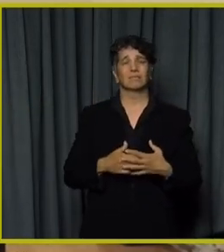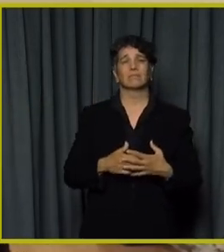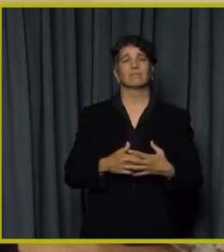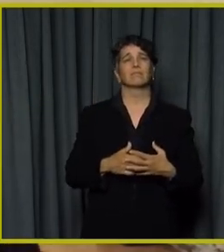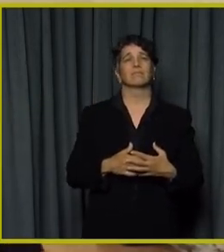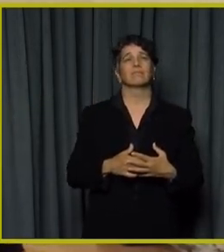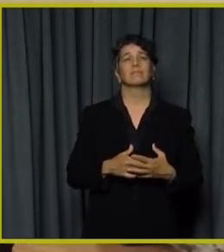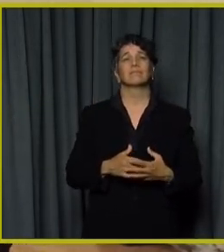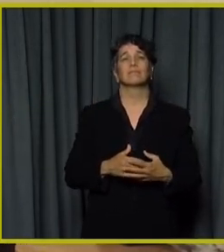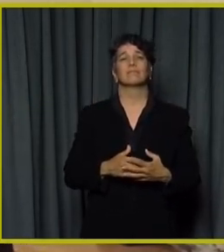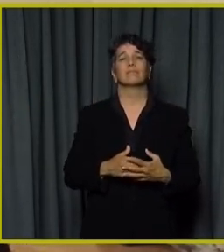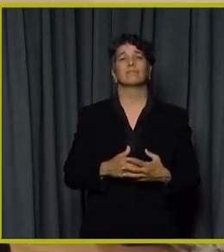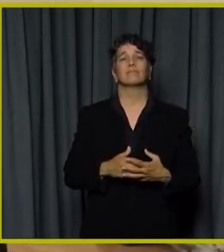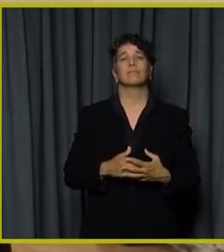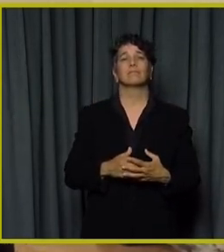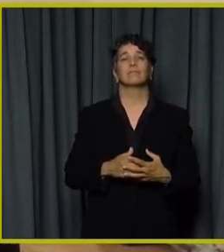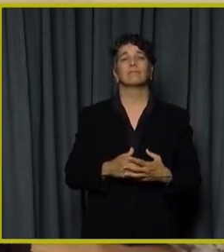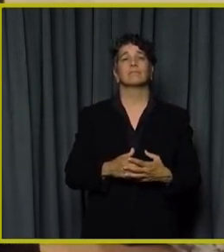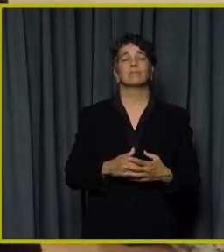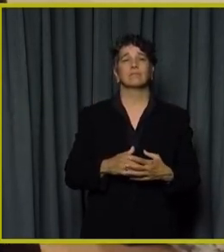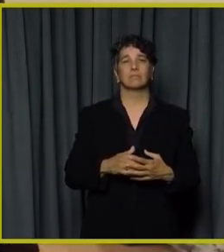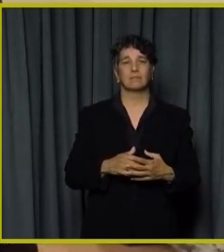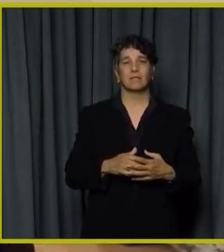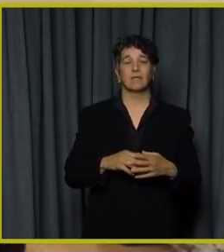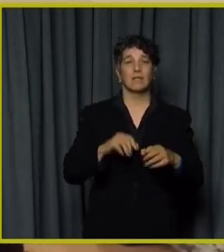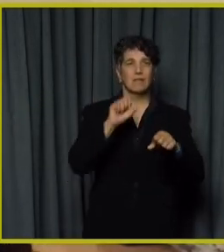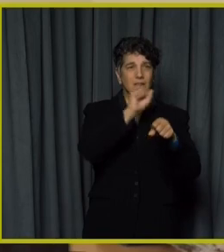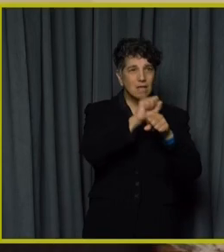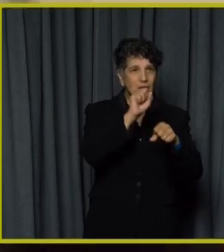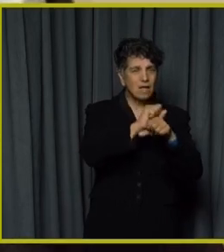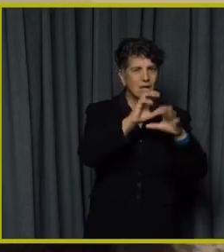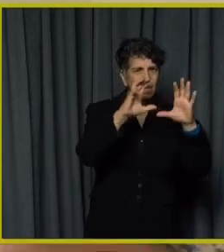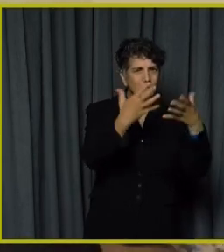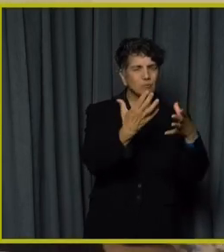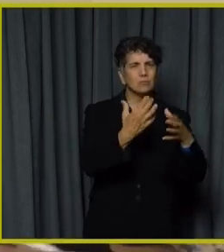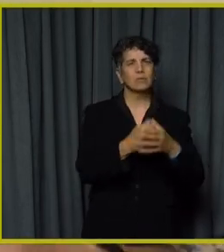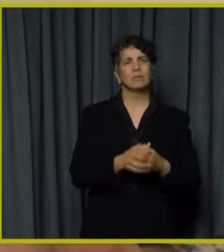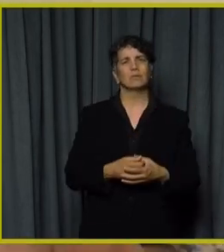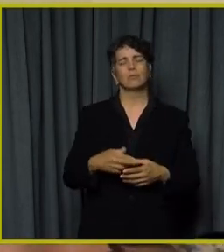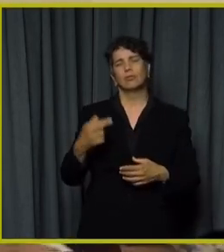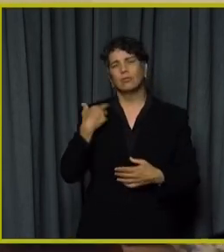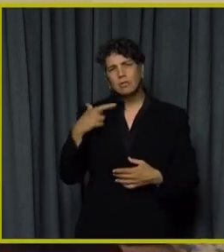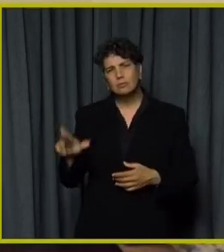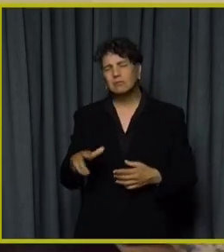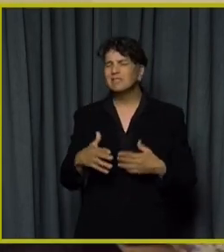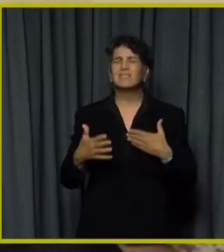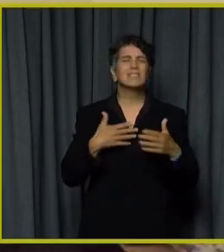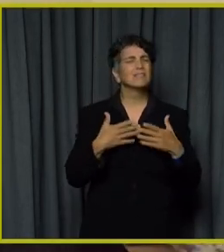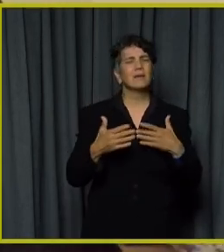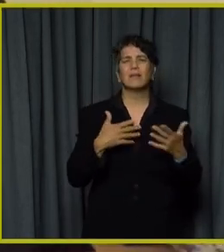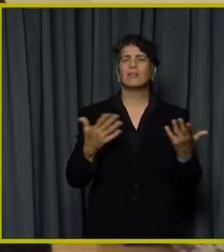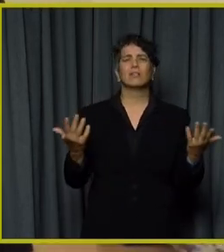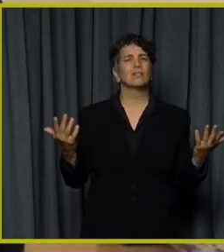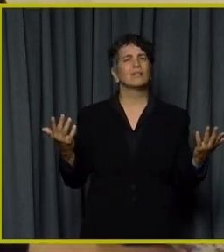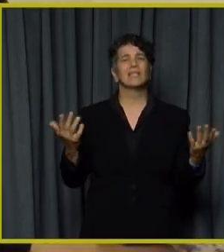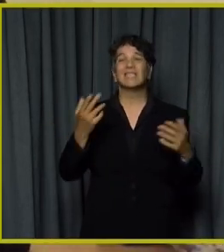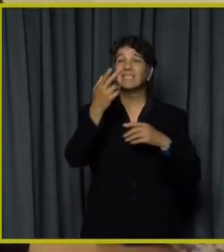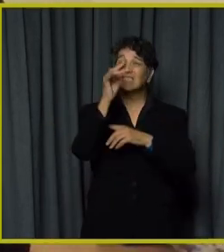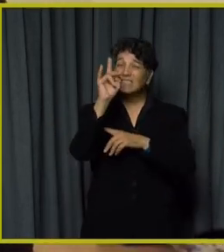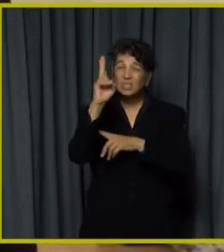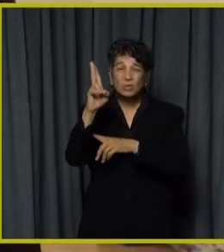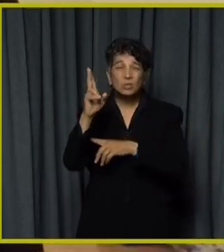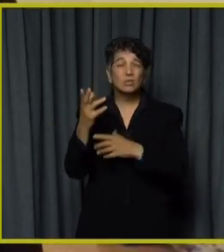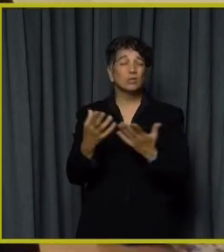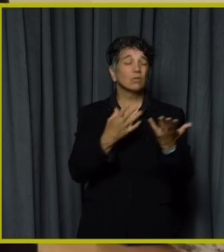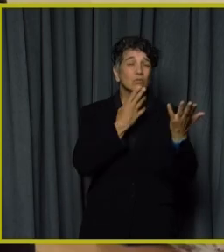others, the labor movement, religious folk, be they Hindu, be they Jewish, be